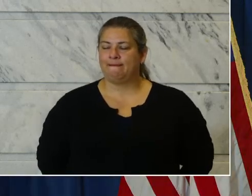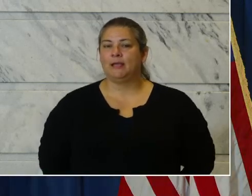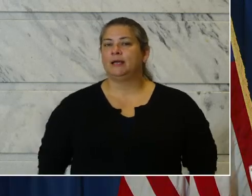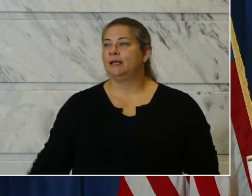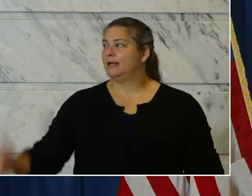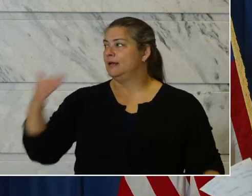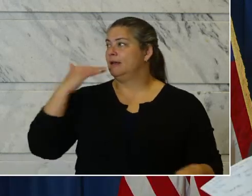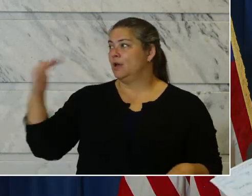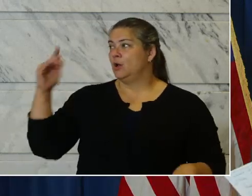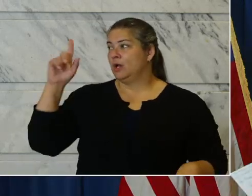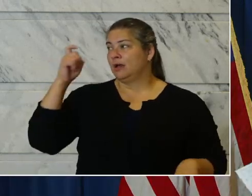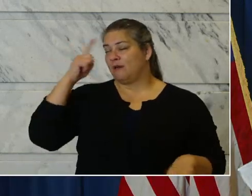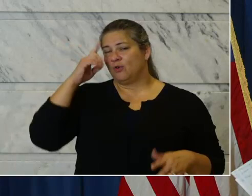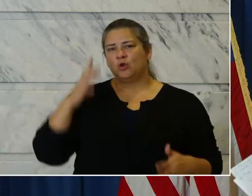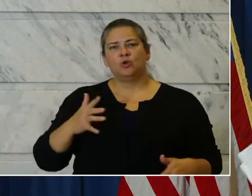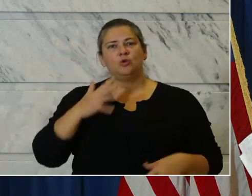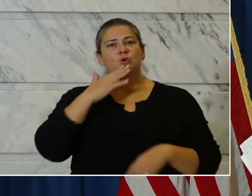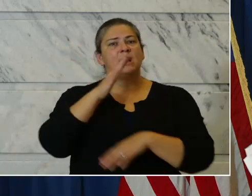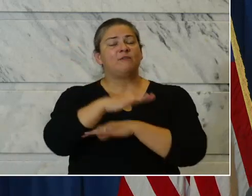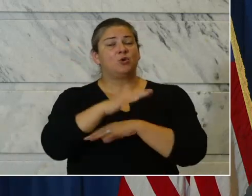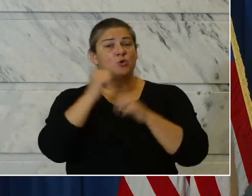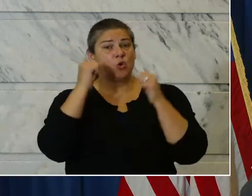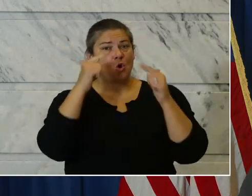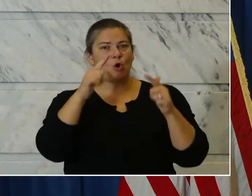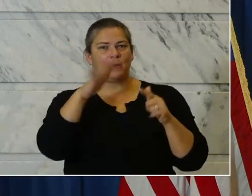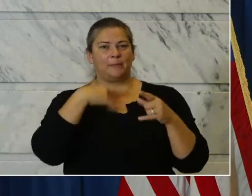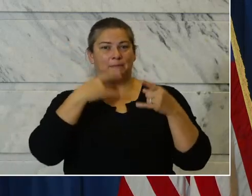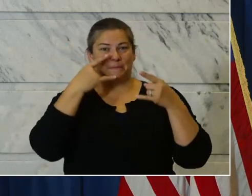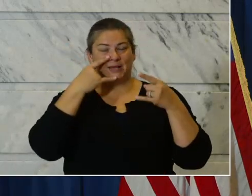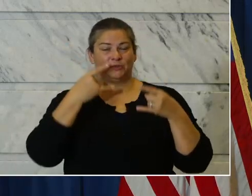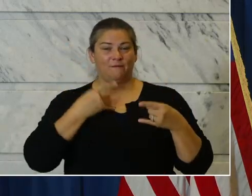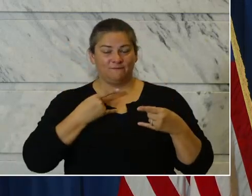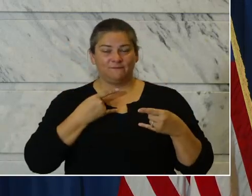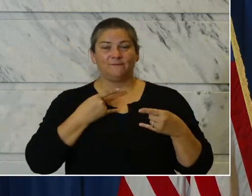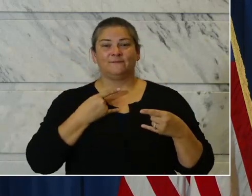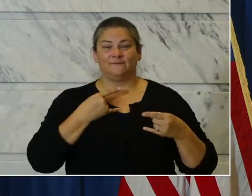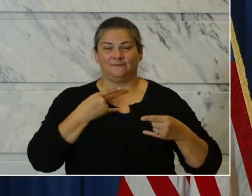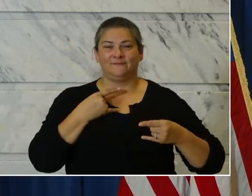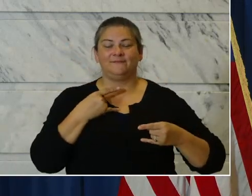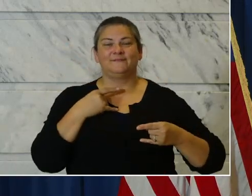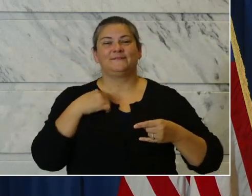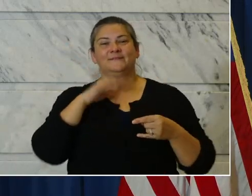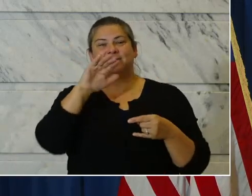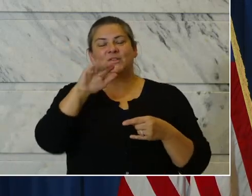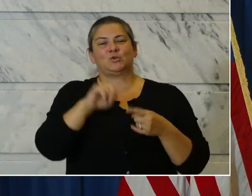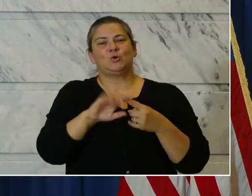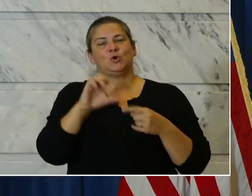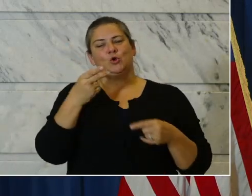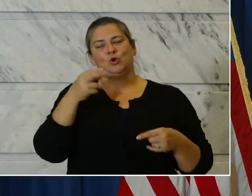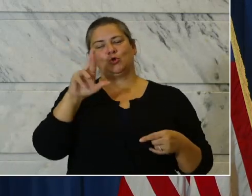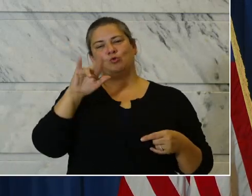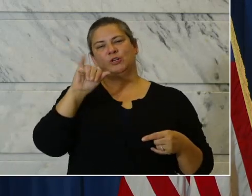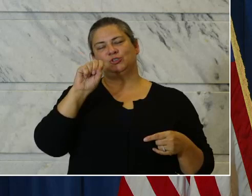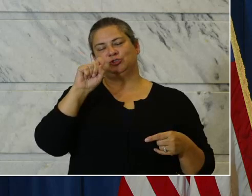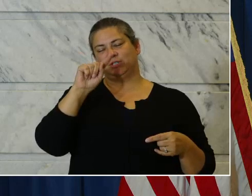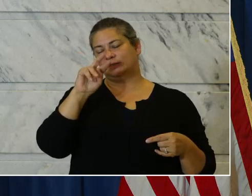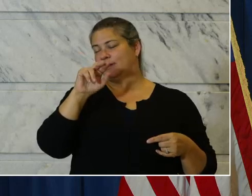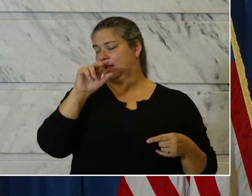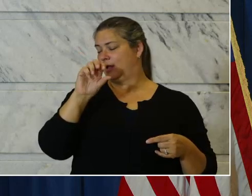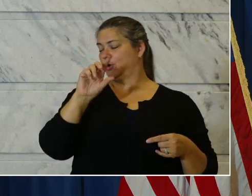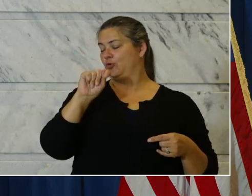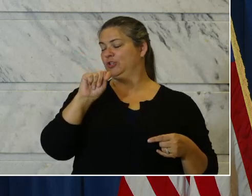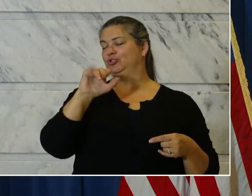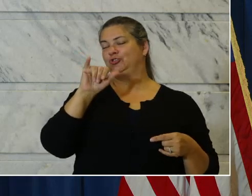Thank you, Governor. Good afternoon, everyone. As I take off this mask, I want to do a shout out to the Christian County Health Department who sent this to me.